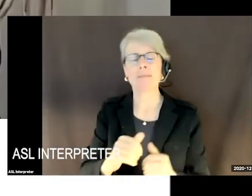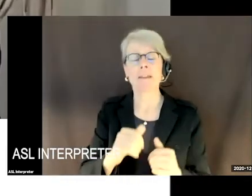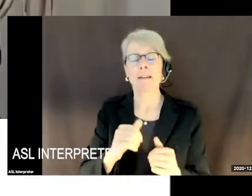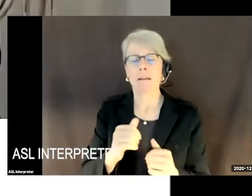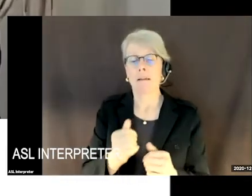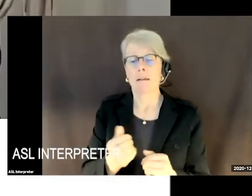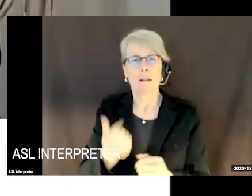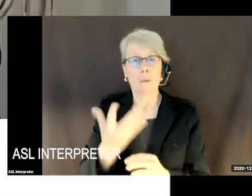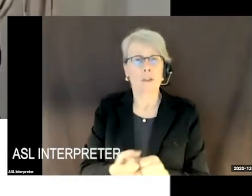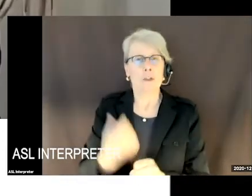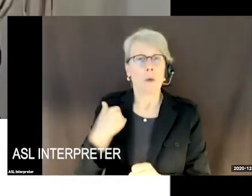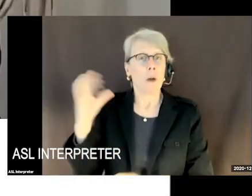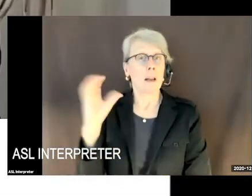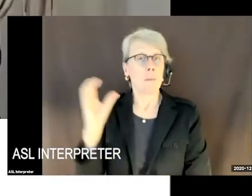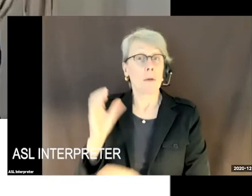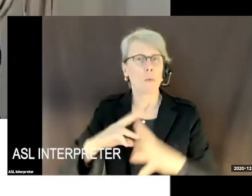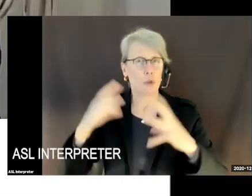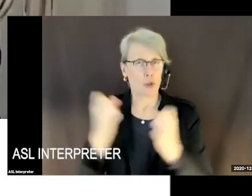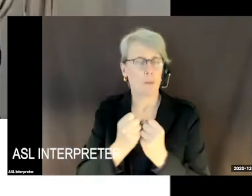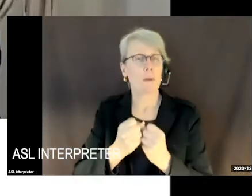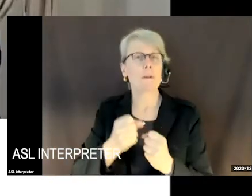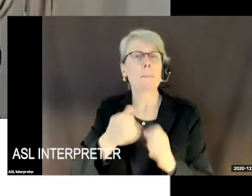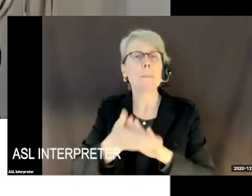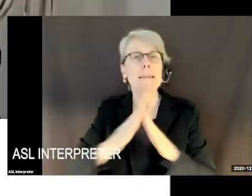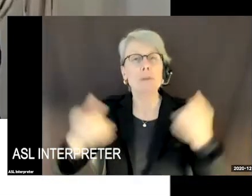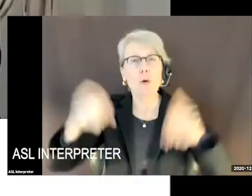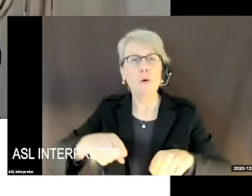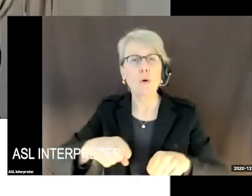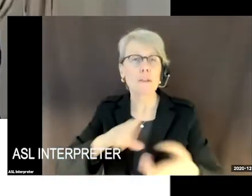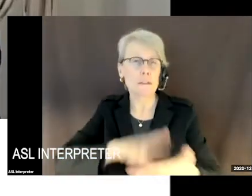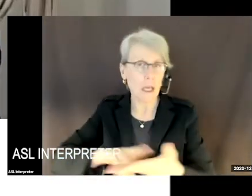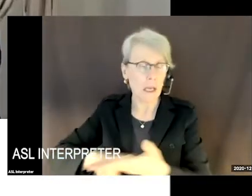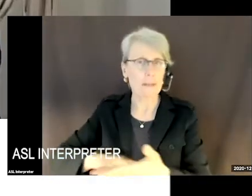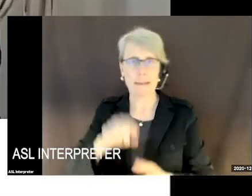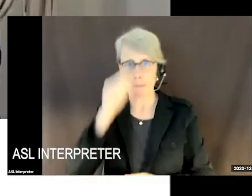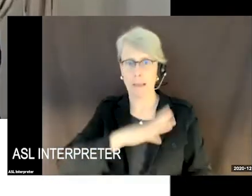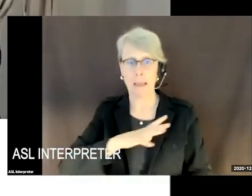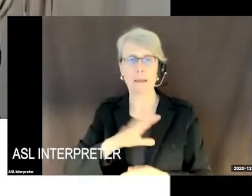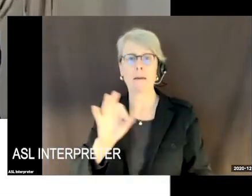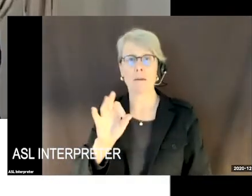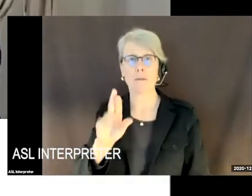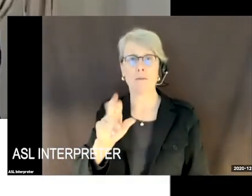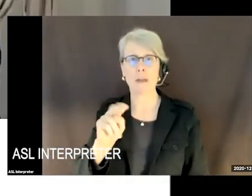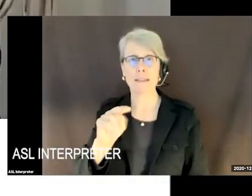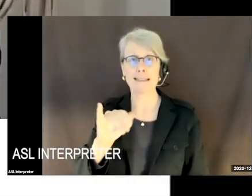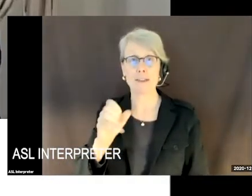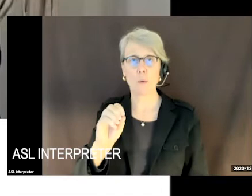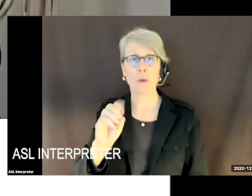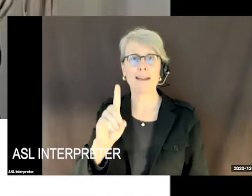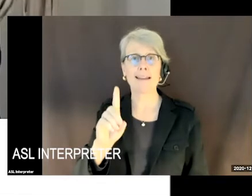ago in Colombia after the signing of the peace accords, and I saw this man in the workshop. I'd met him before. His name is Francisco de